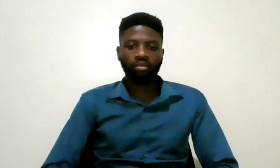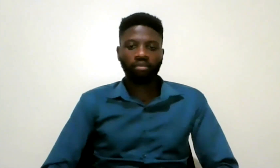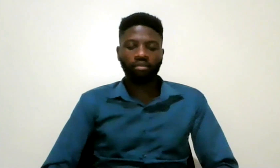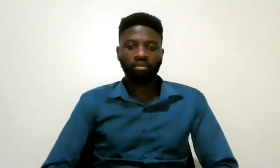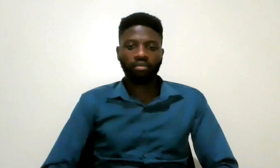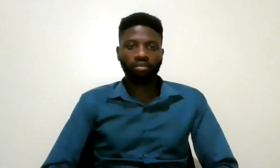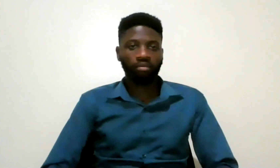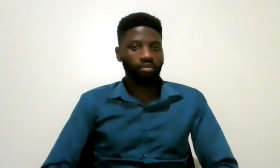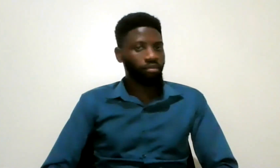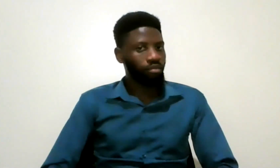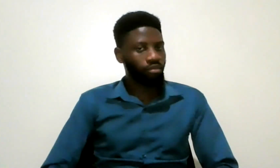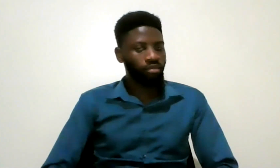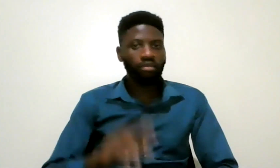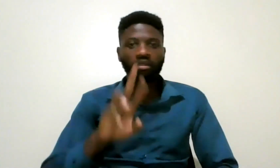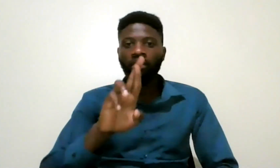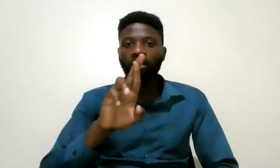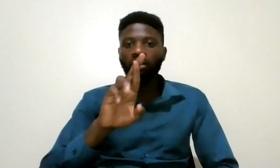Did we lose Rose?